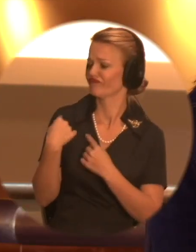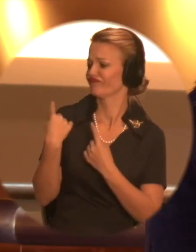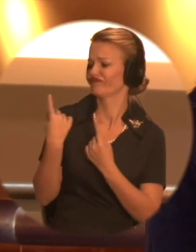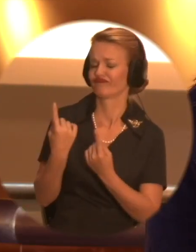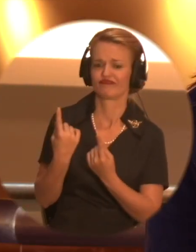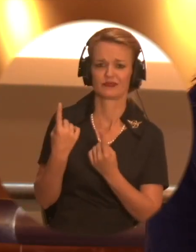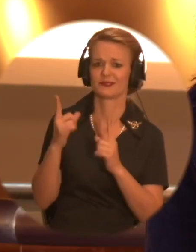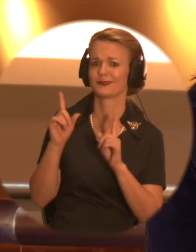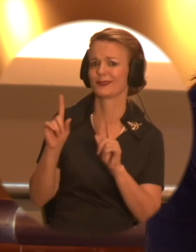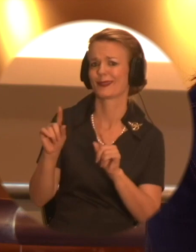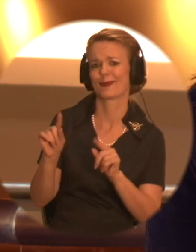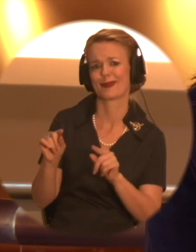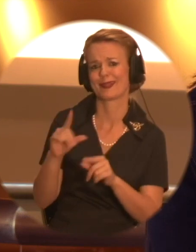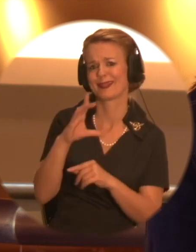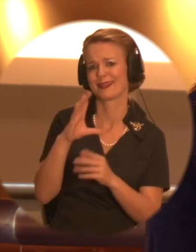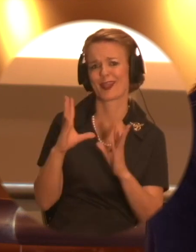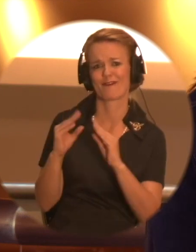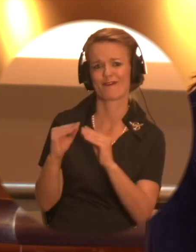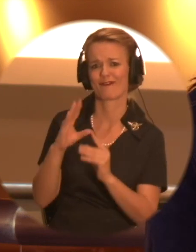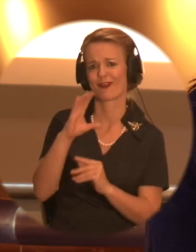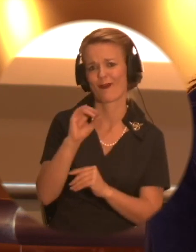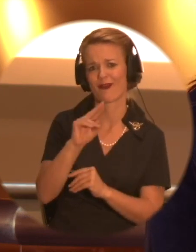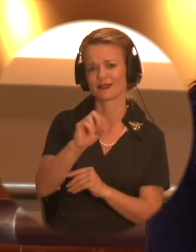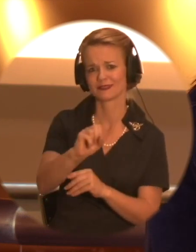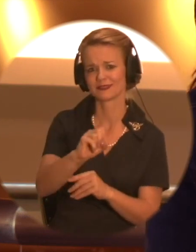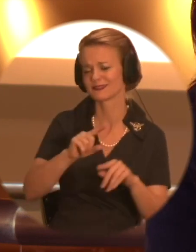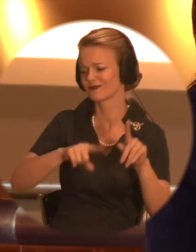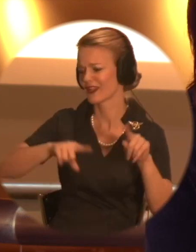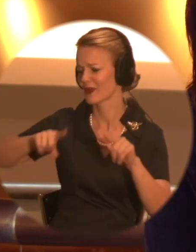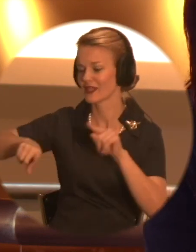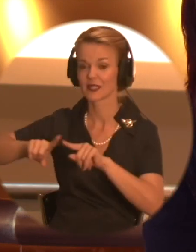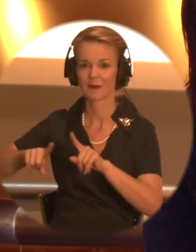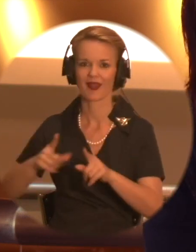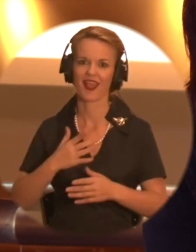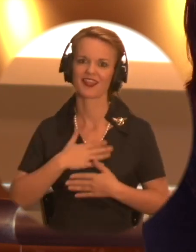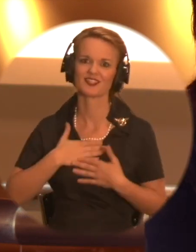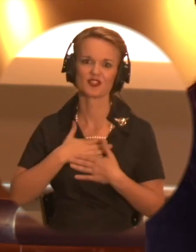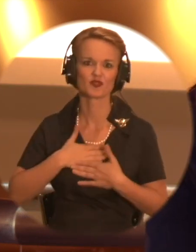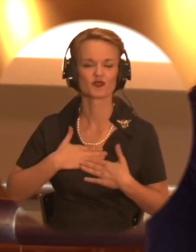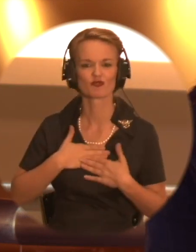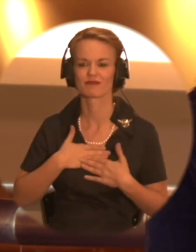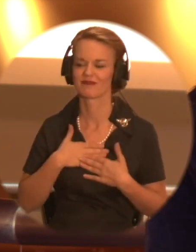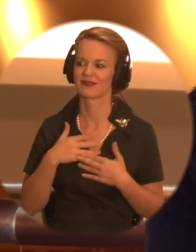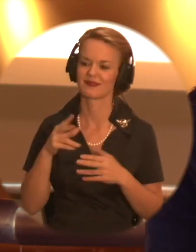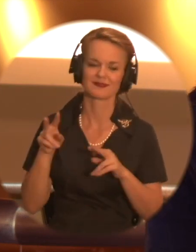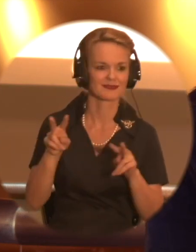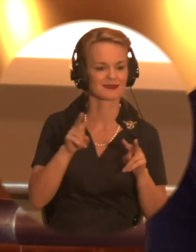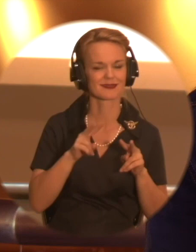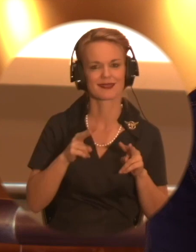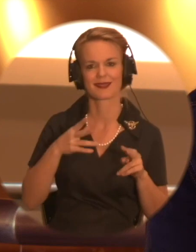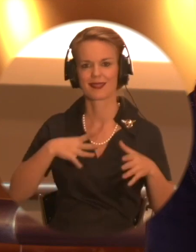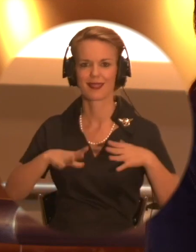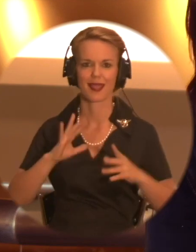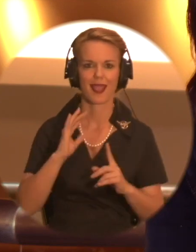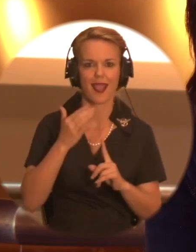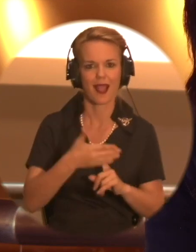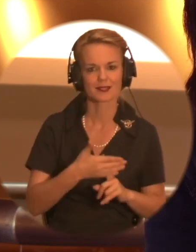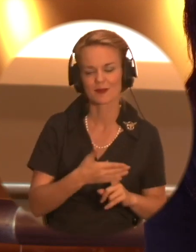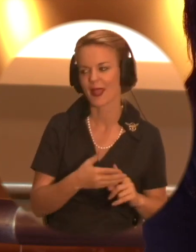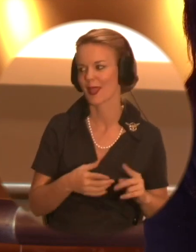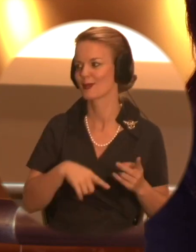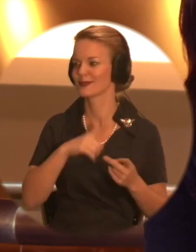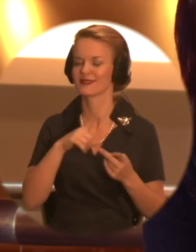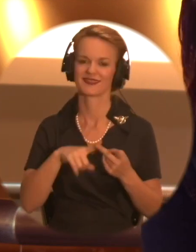for like over 10 years. Wow. I love seeing the cosplayers. Right. And I love seeing the